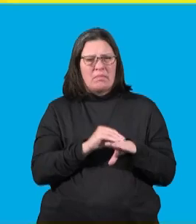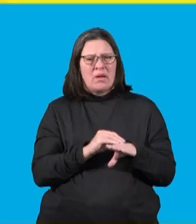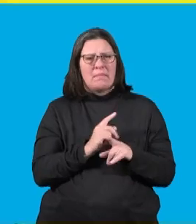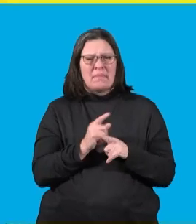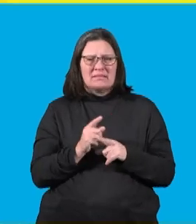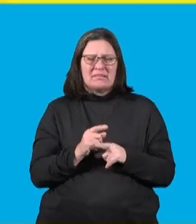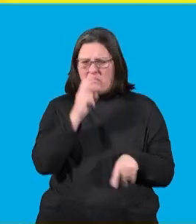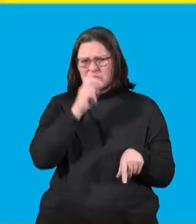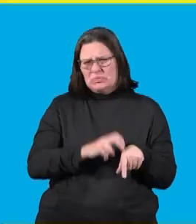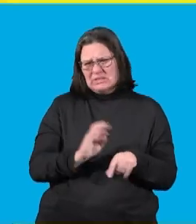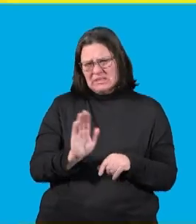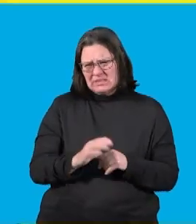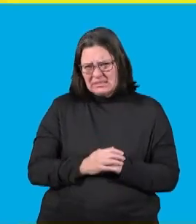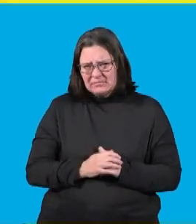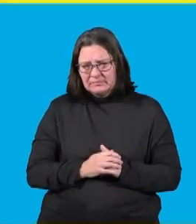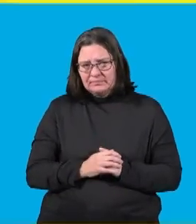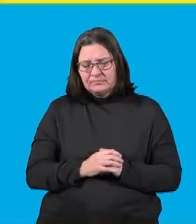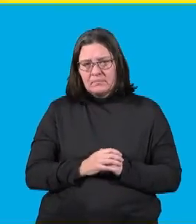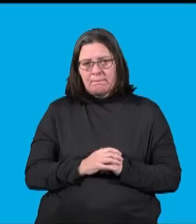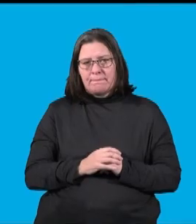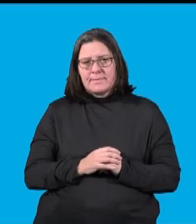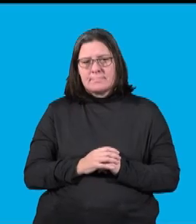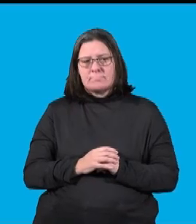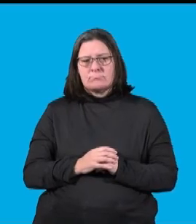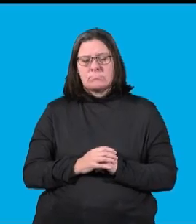but it's not completely necessary. Okay.